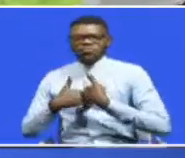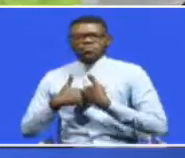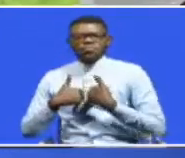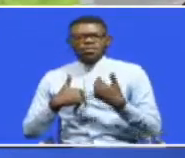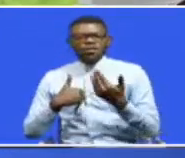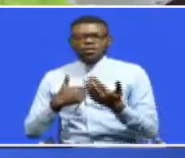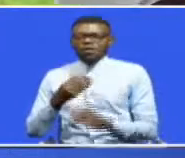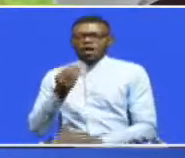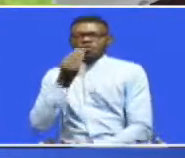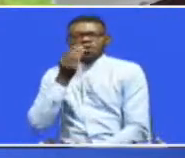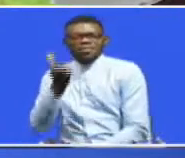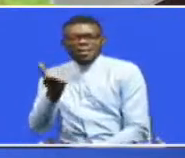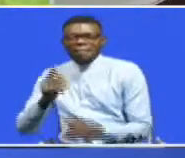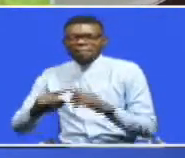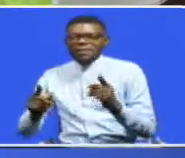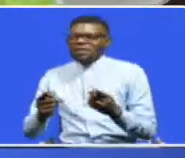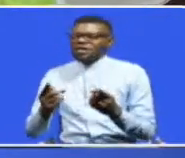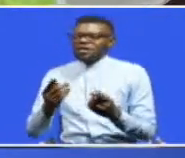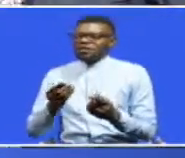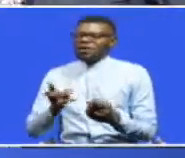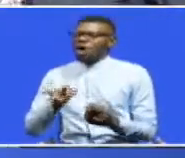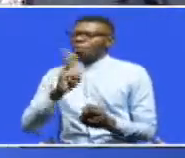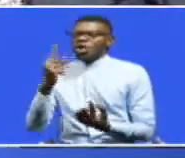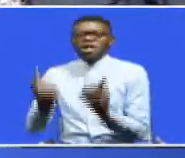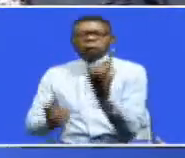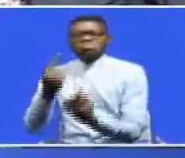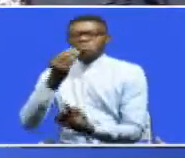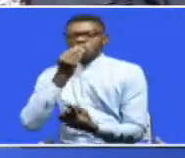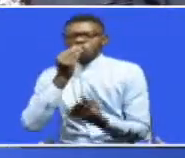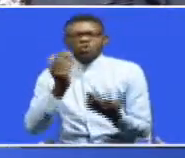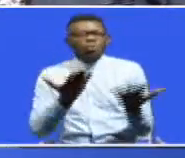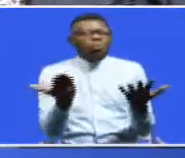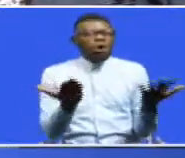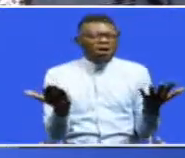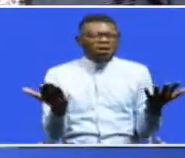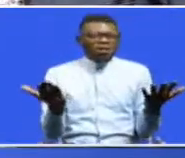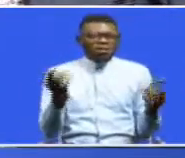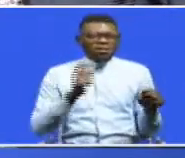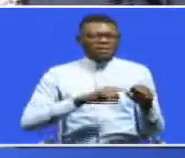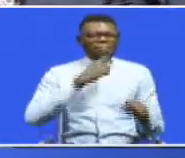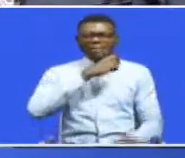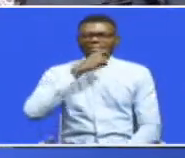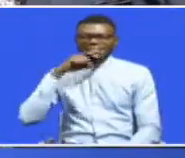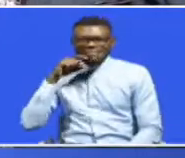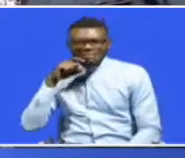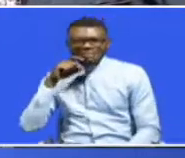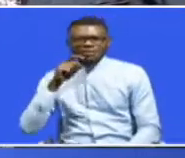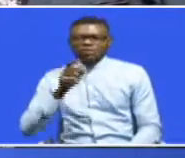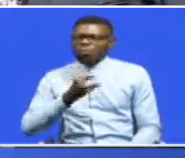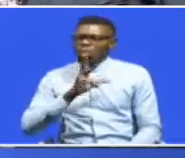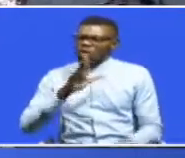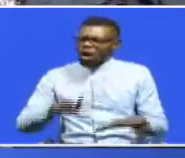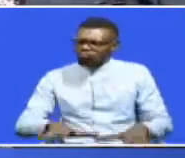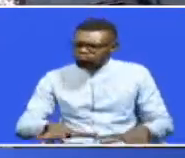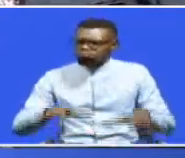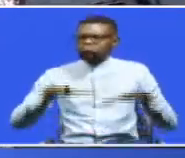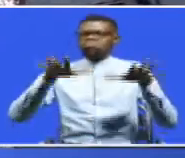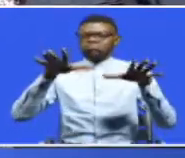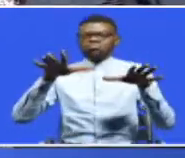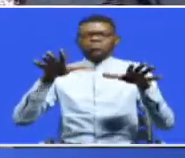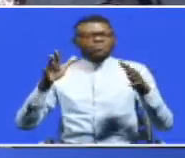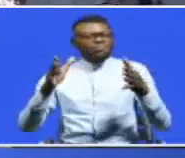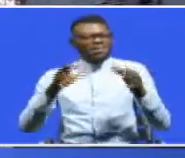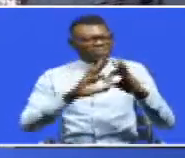food, but there's no water to cook that food. Whenever we have drought, whenever we have floods, we have quite a number